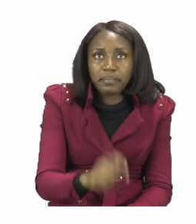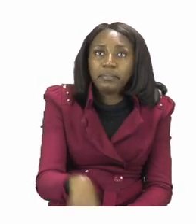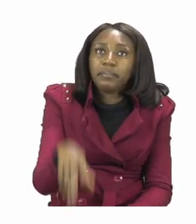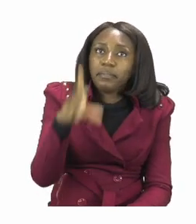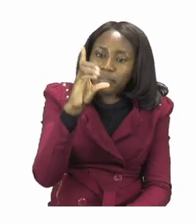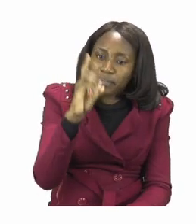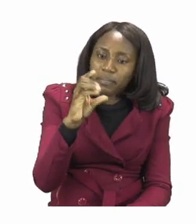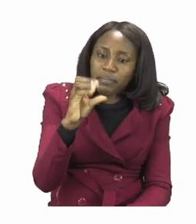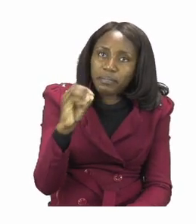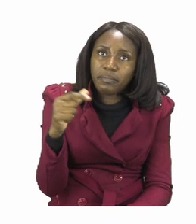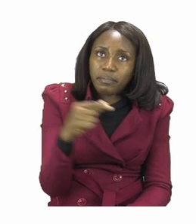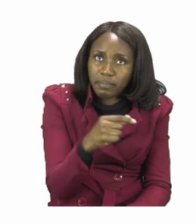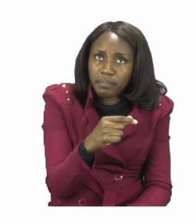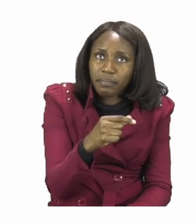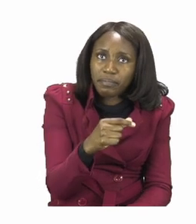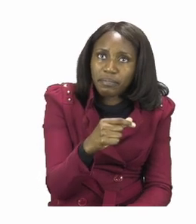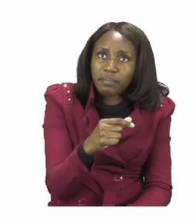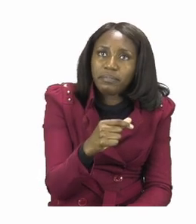dog,